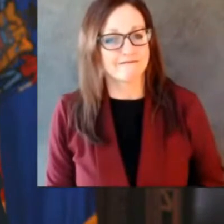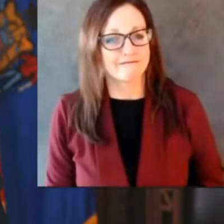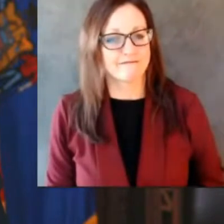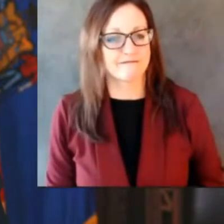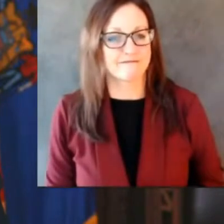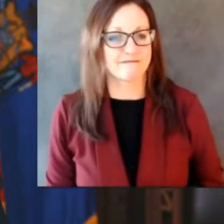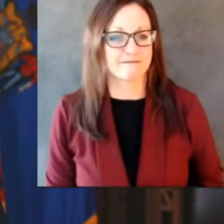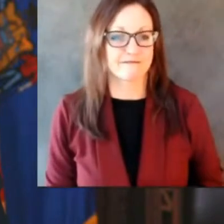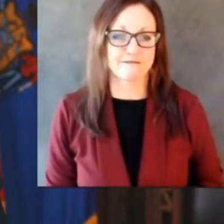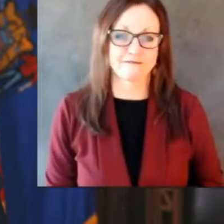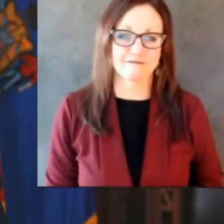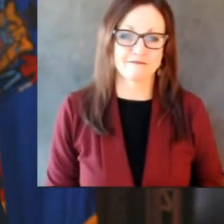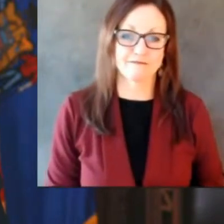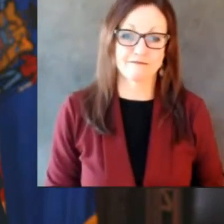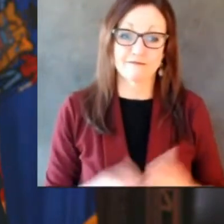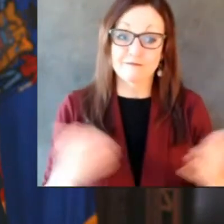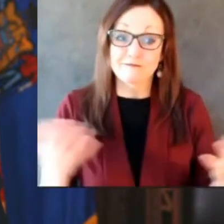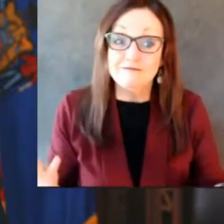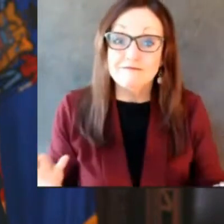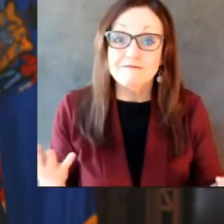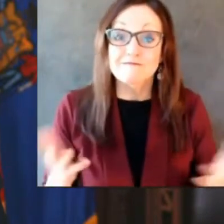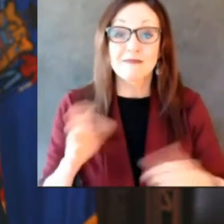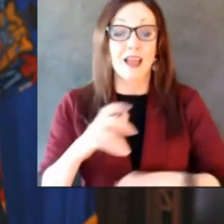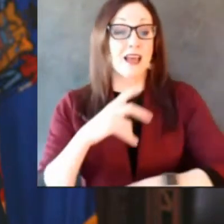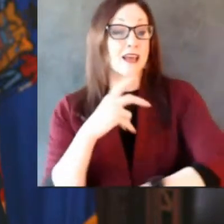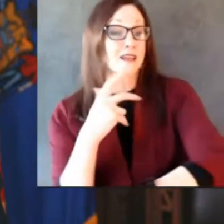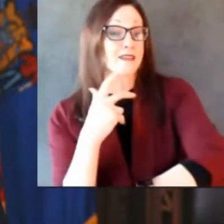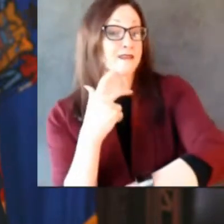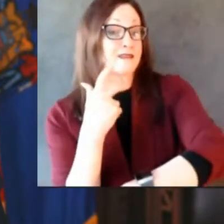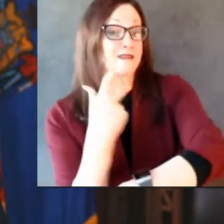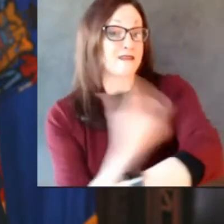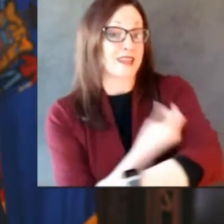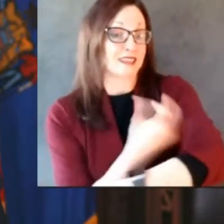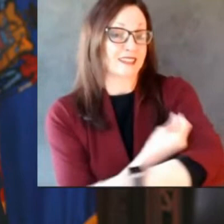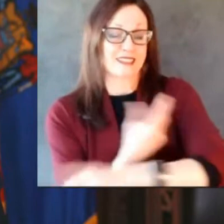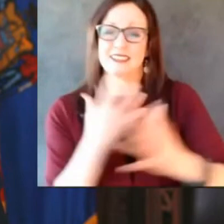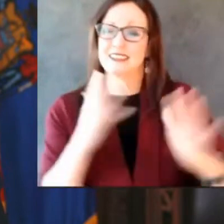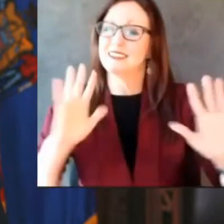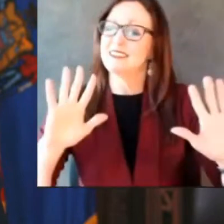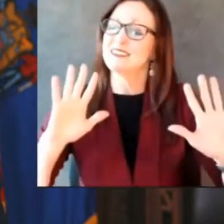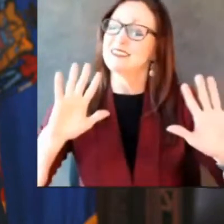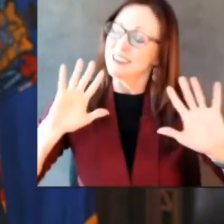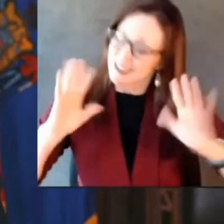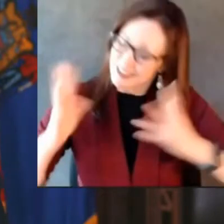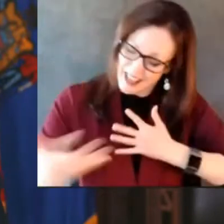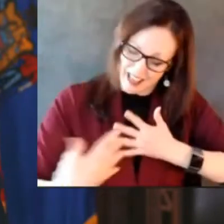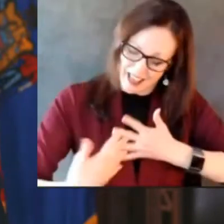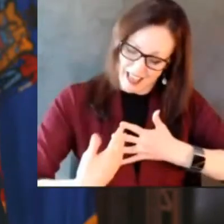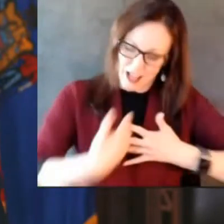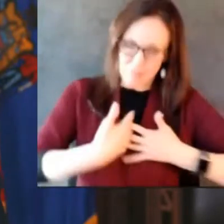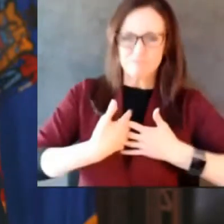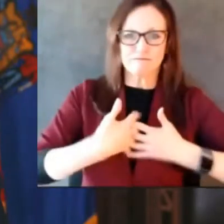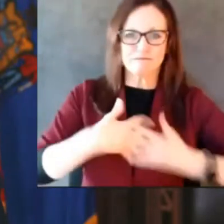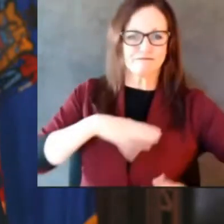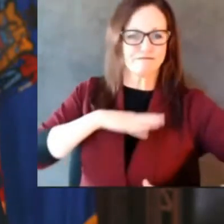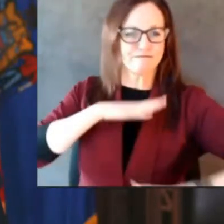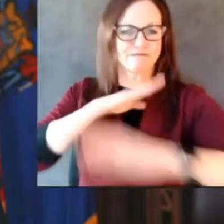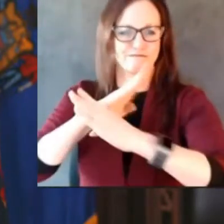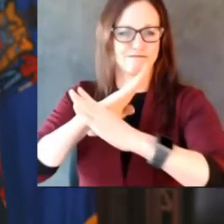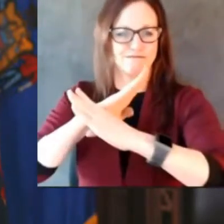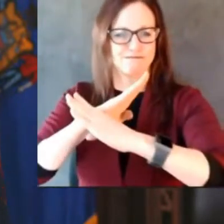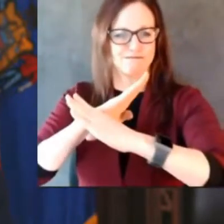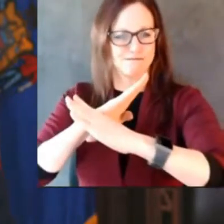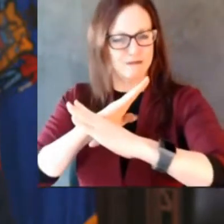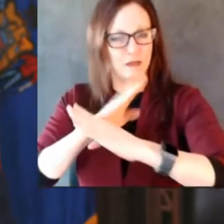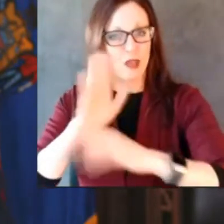and to get us back to what we were doing sooner. If you're an employer, help encourage your employees to get vaccinated by